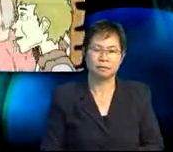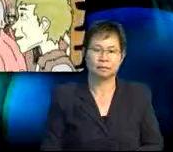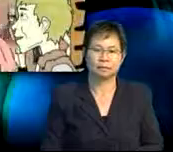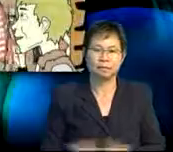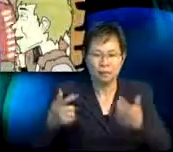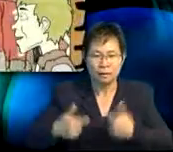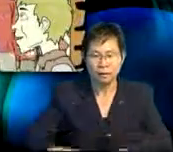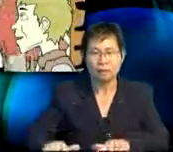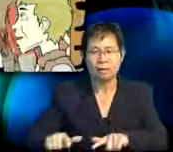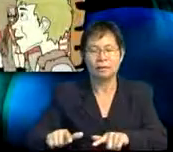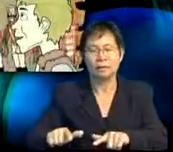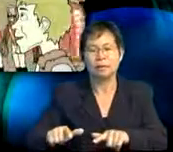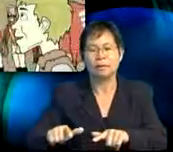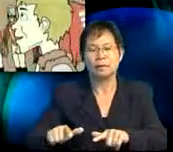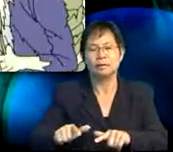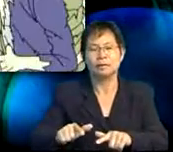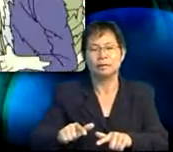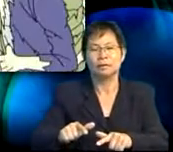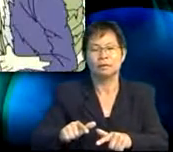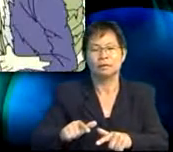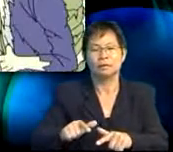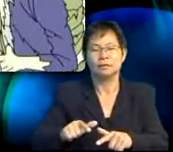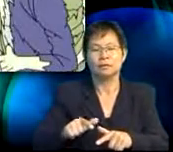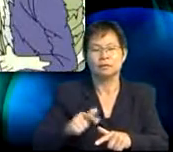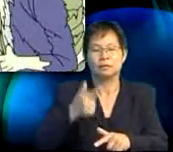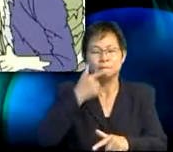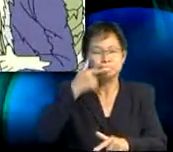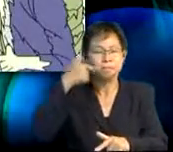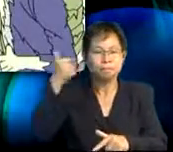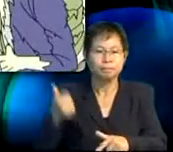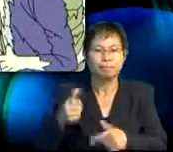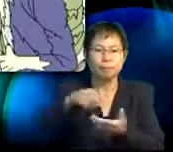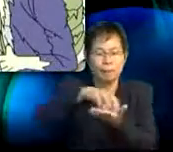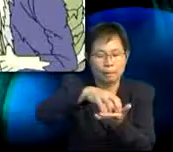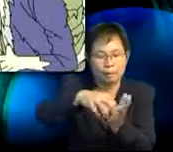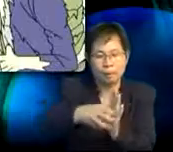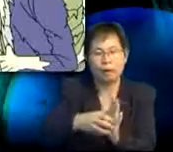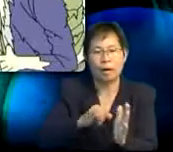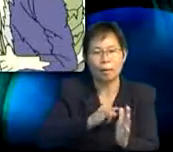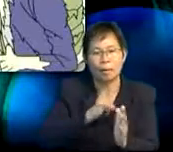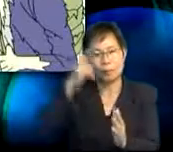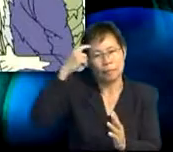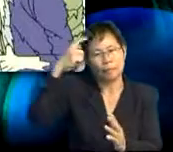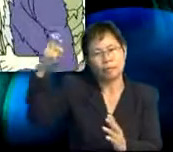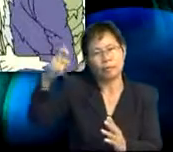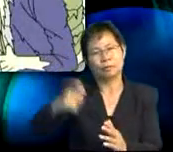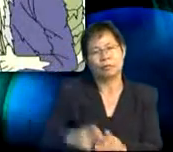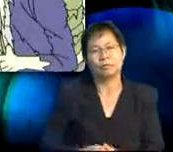Let's buy a nice, juicy meat pie. I imagine it must have been a long time since you had